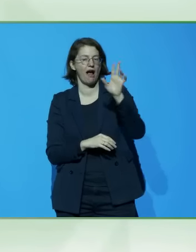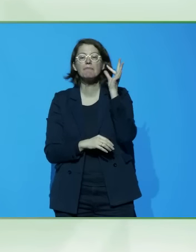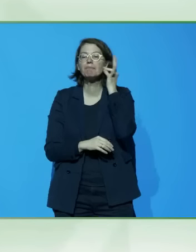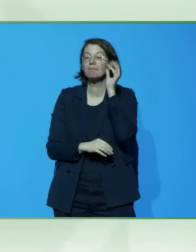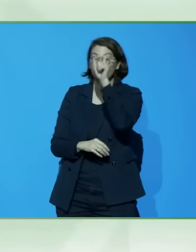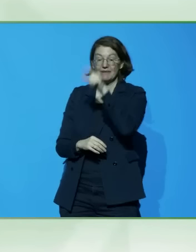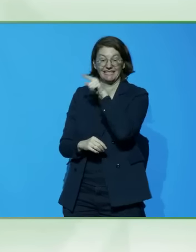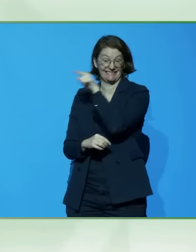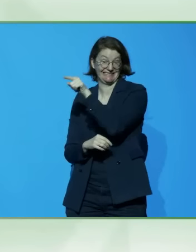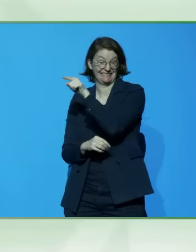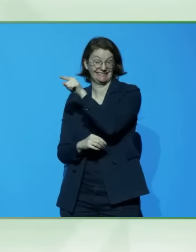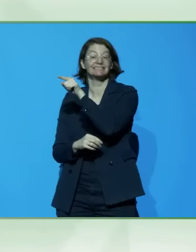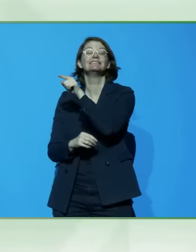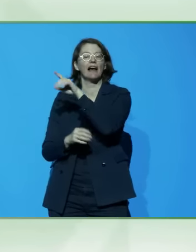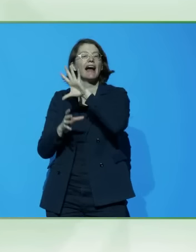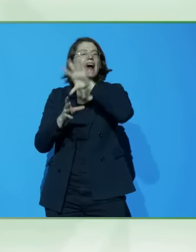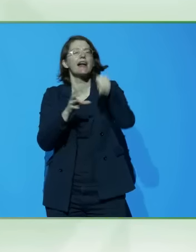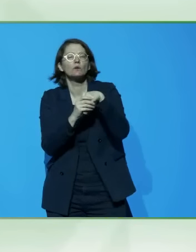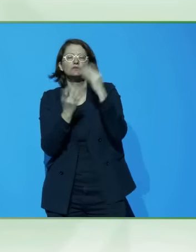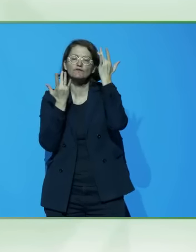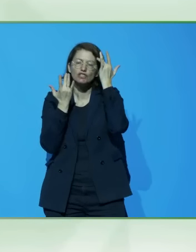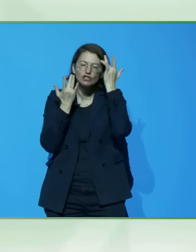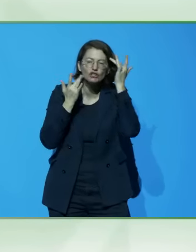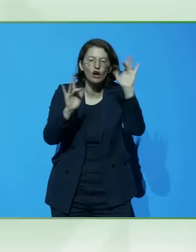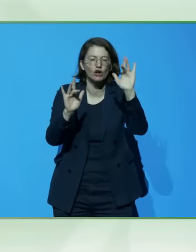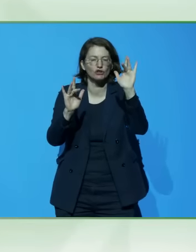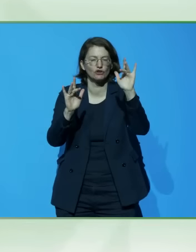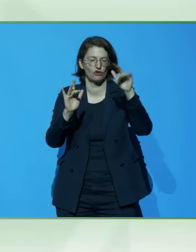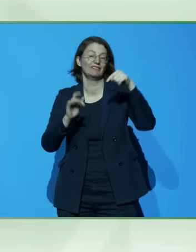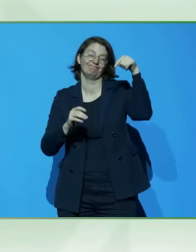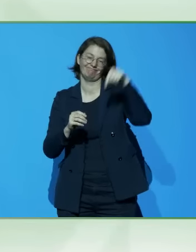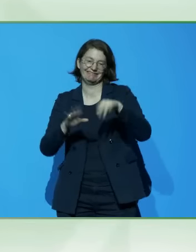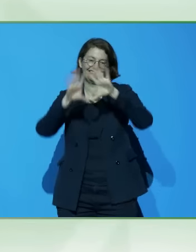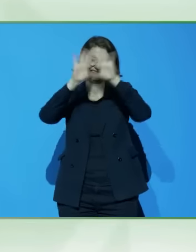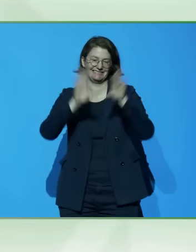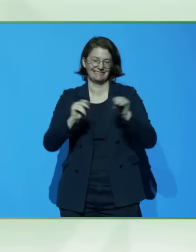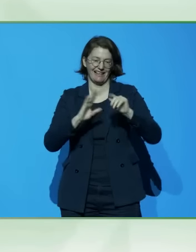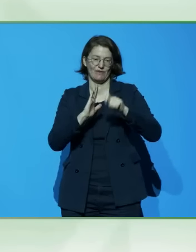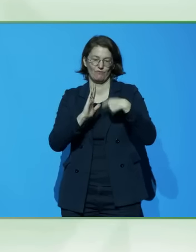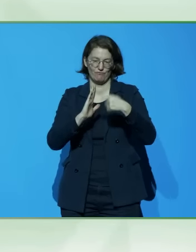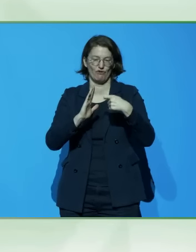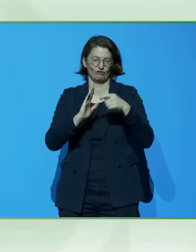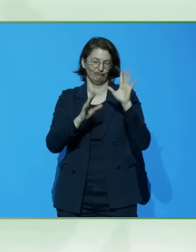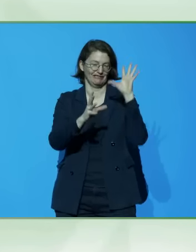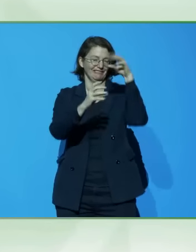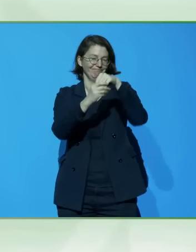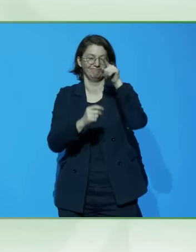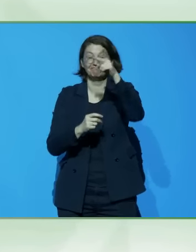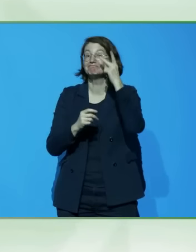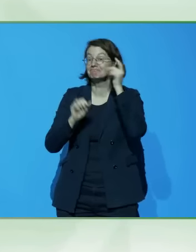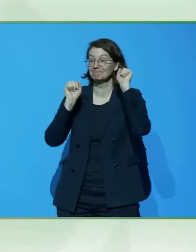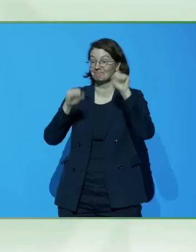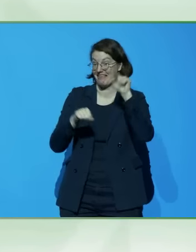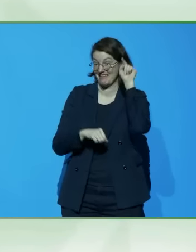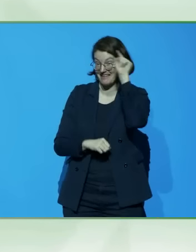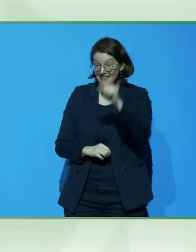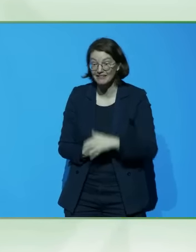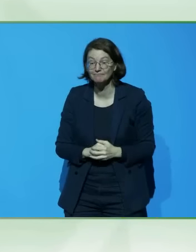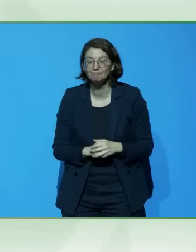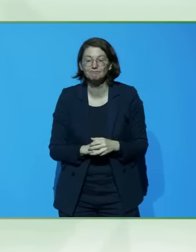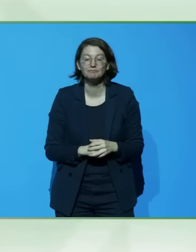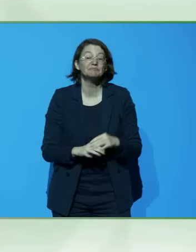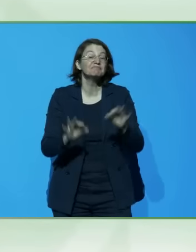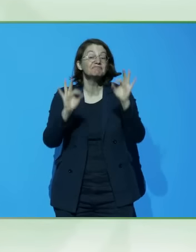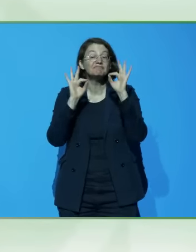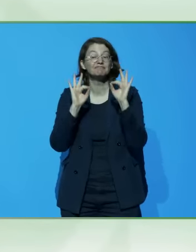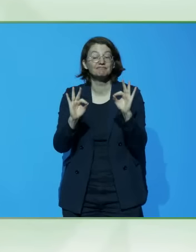exceptional Canon photo exhibition. Truly inclusive and accessible, also for those who are visually impaired and blind. Go out and